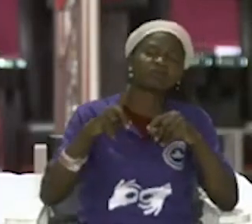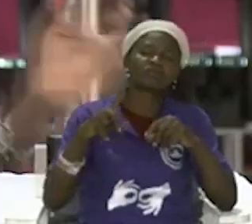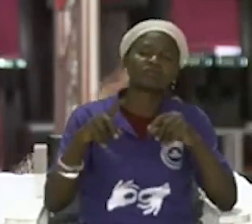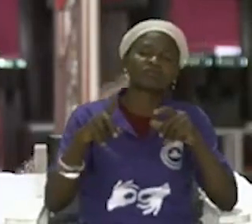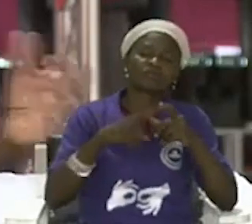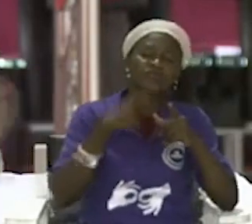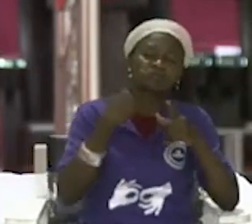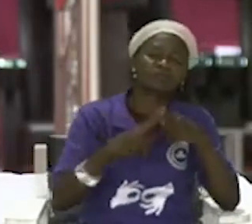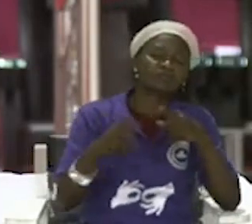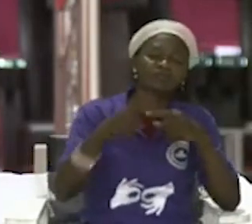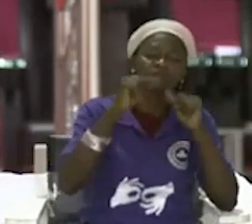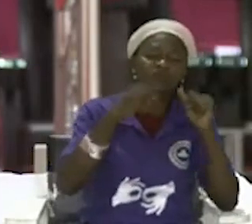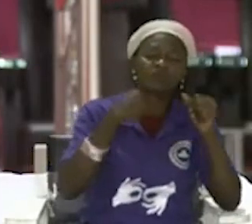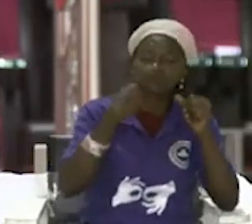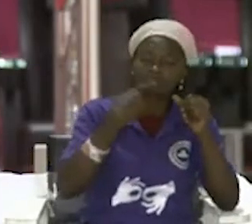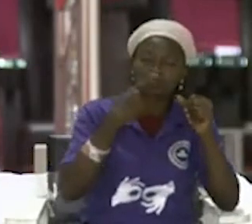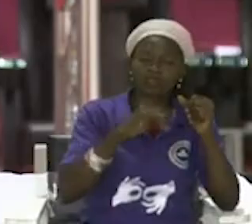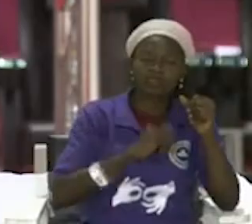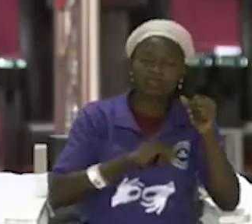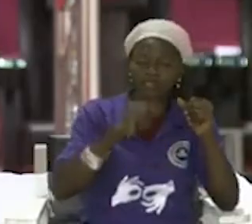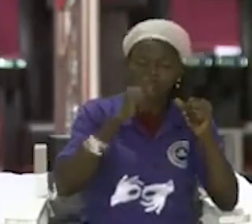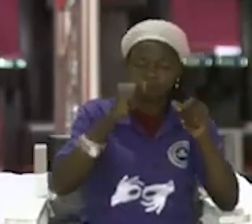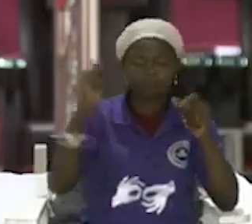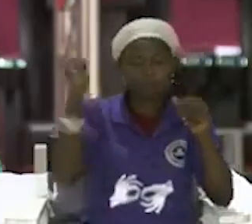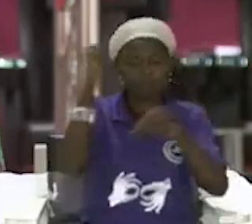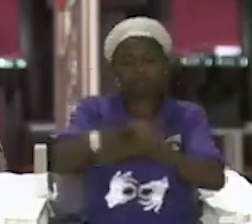then you can say, I am an overcomer.